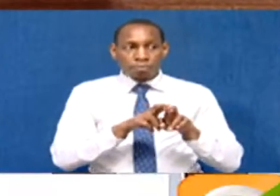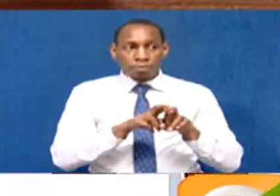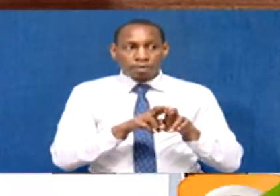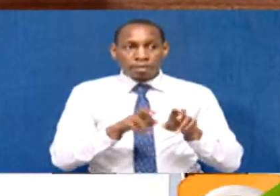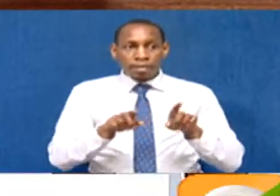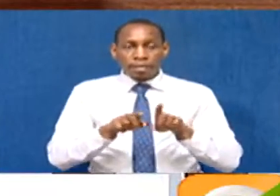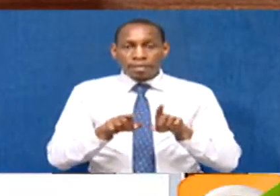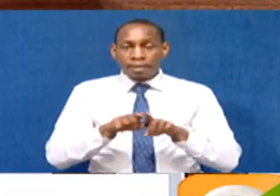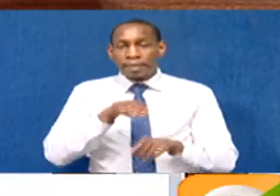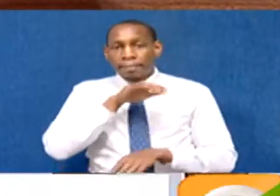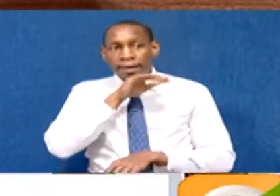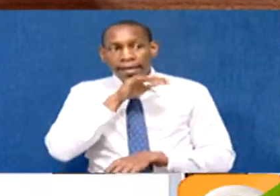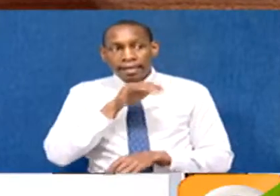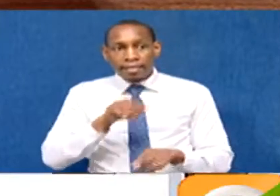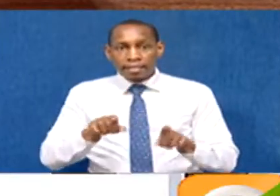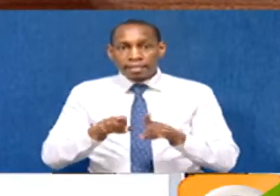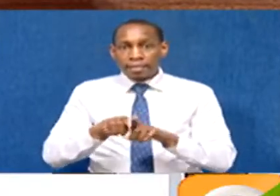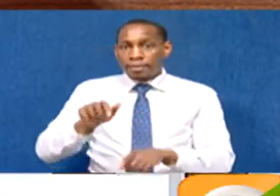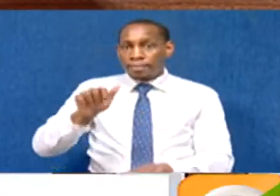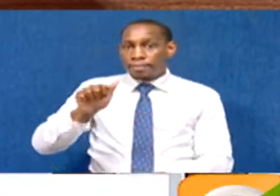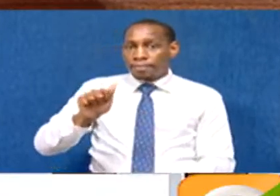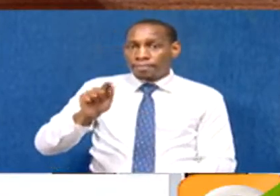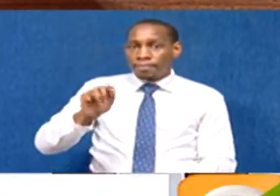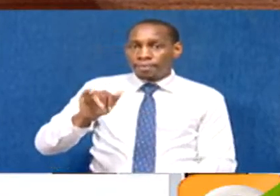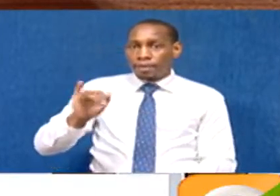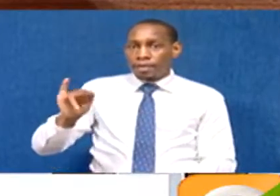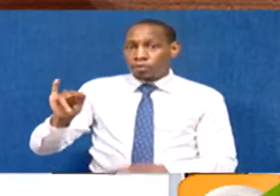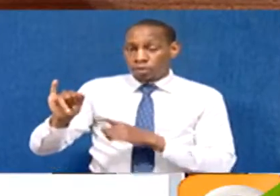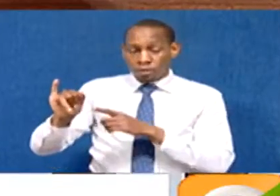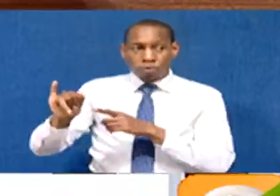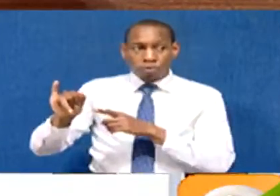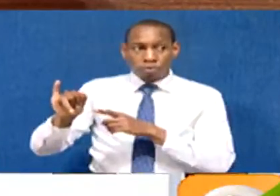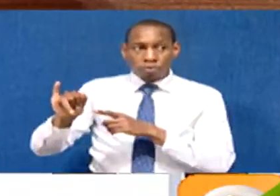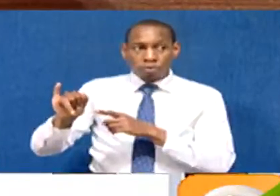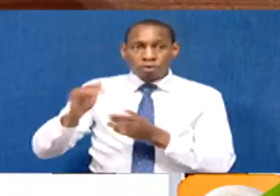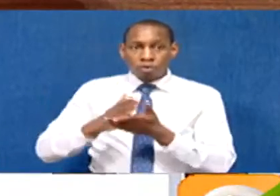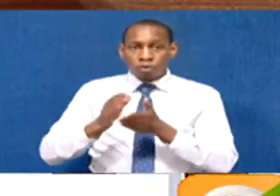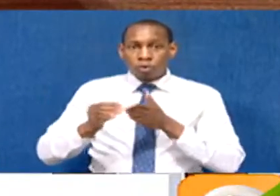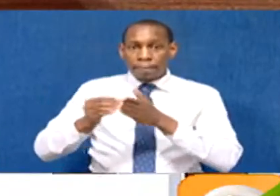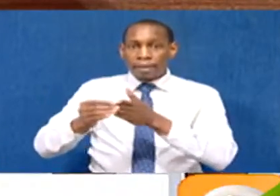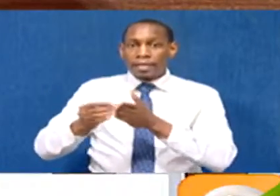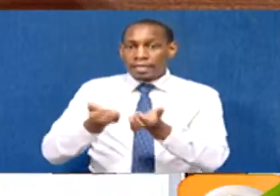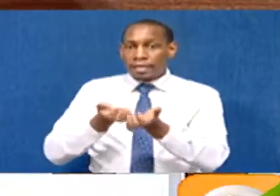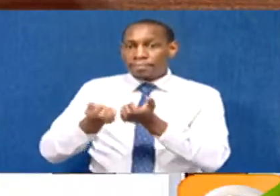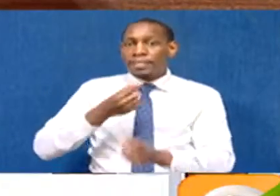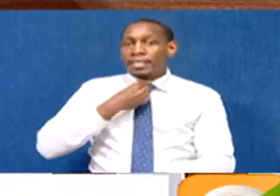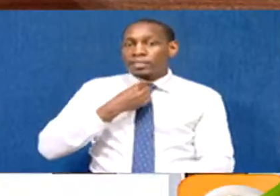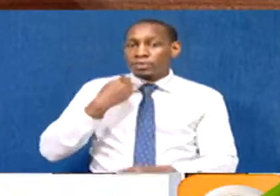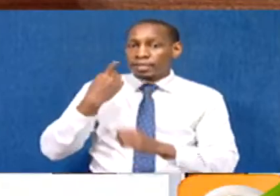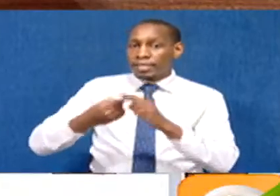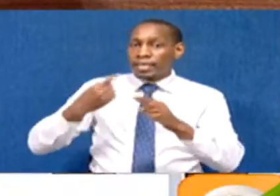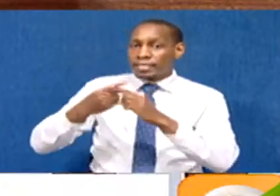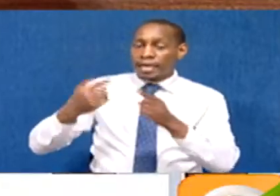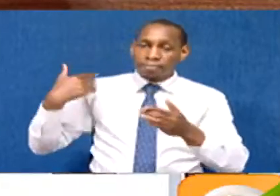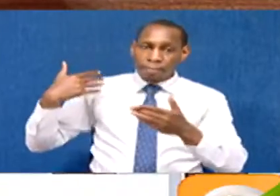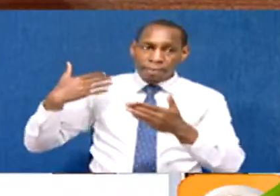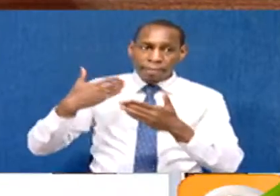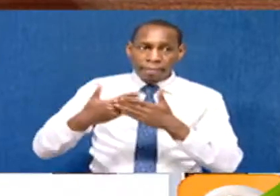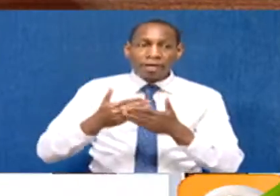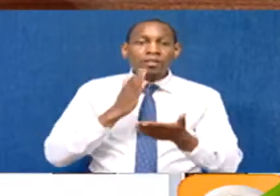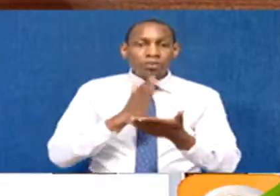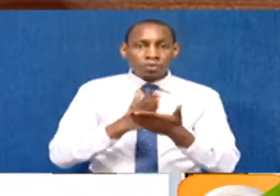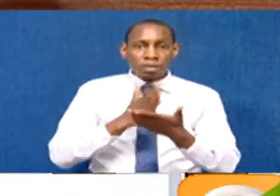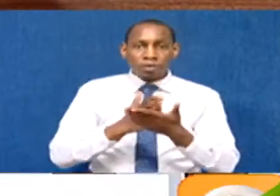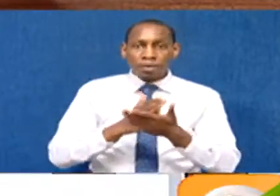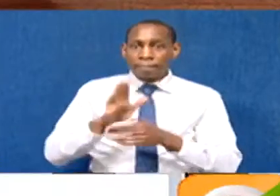like Raila Odinga or even Francis Atwoli. Francis Atwoli has been at the helm of the trade union for all the years he has. By the